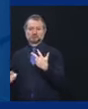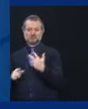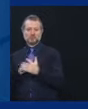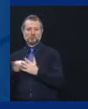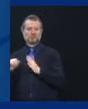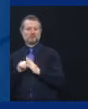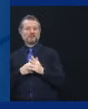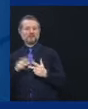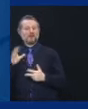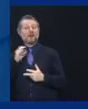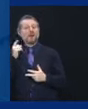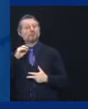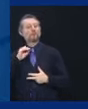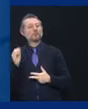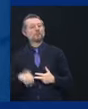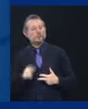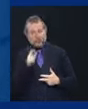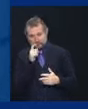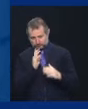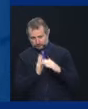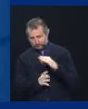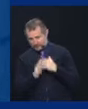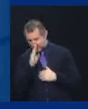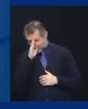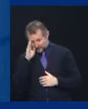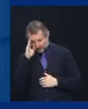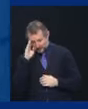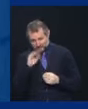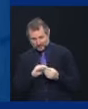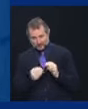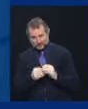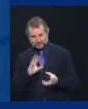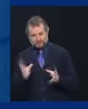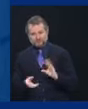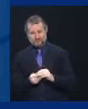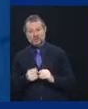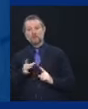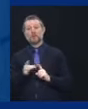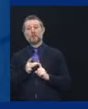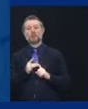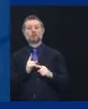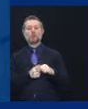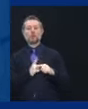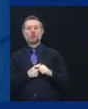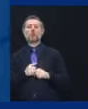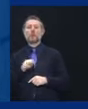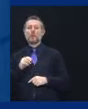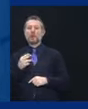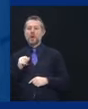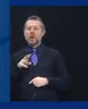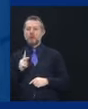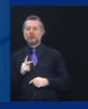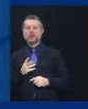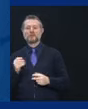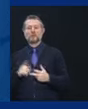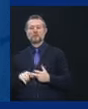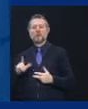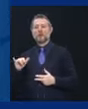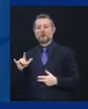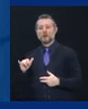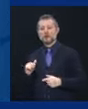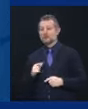hospitalization. Positivity, Mohawk Valley and Long Island. Finger Lakes is not in the top